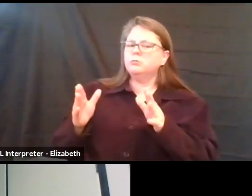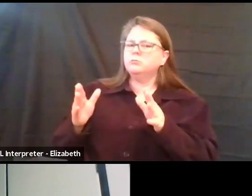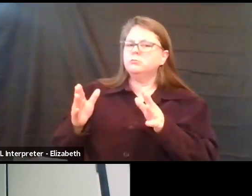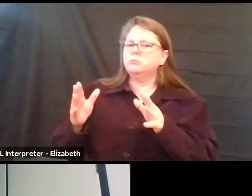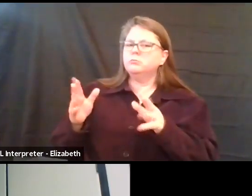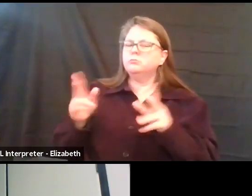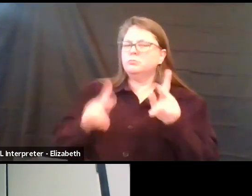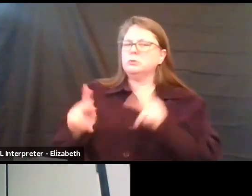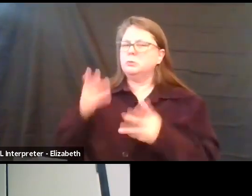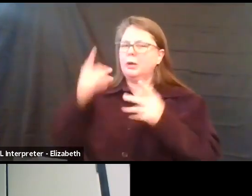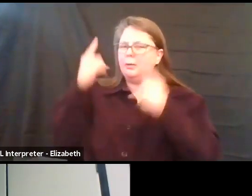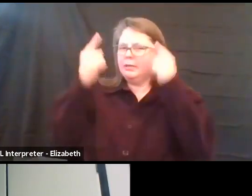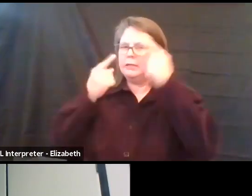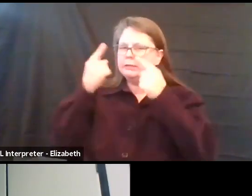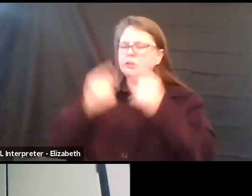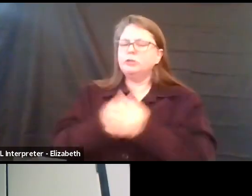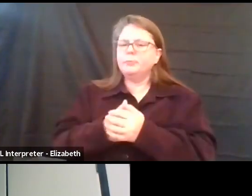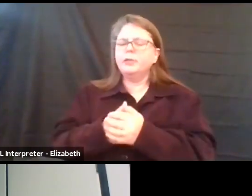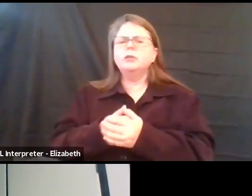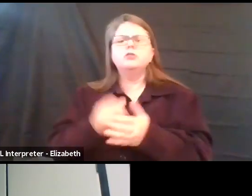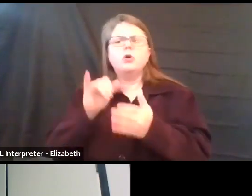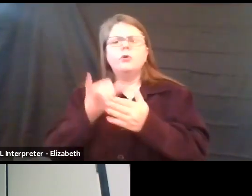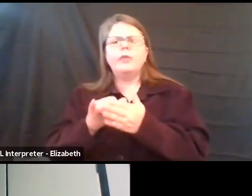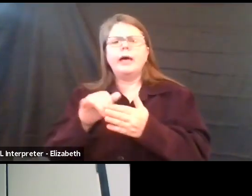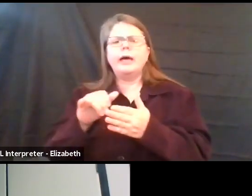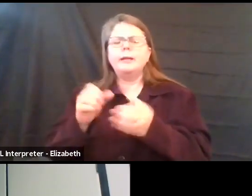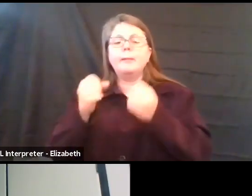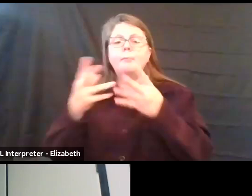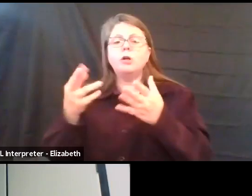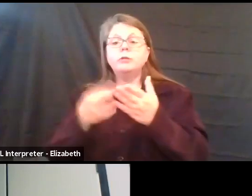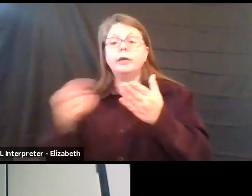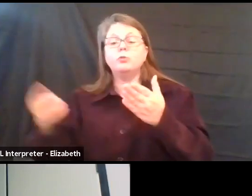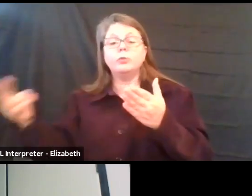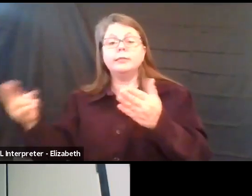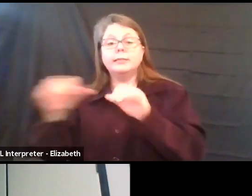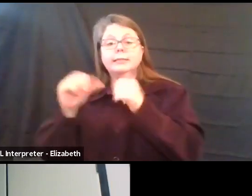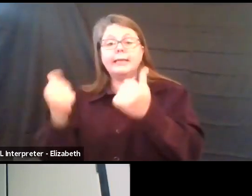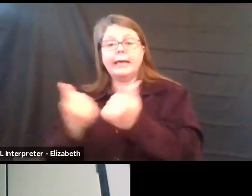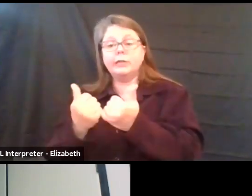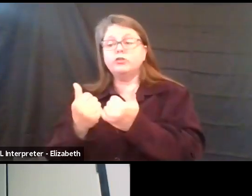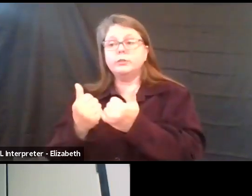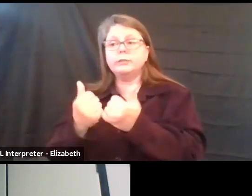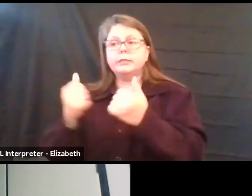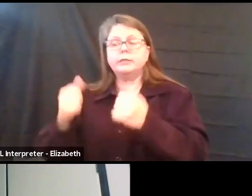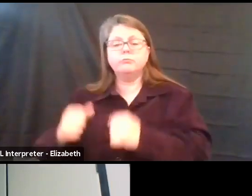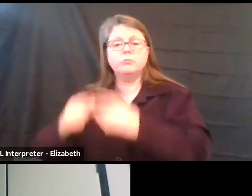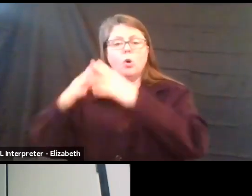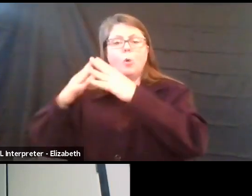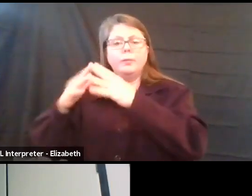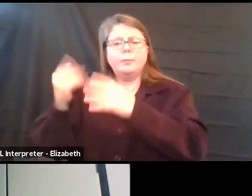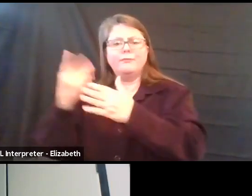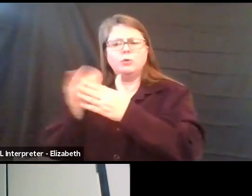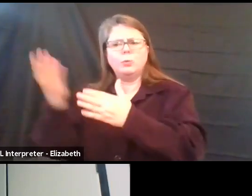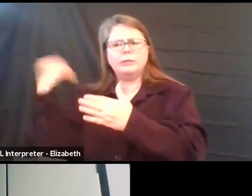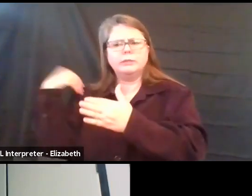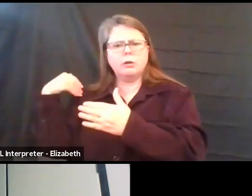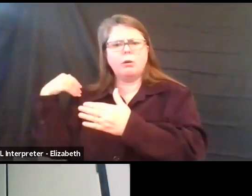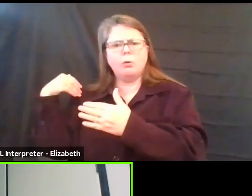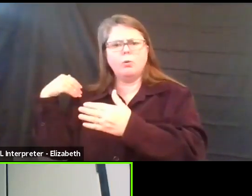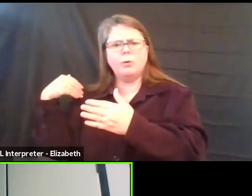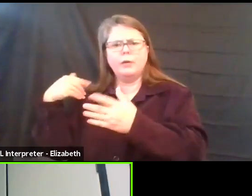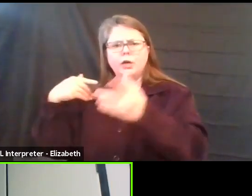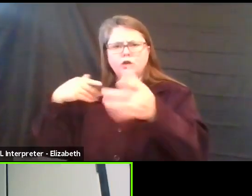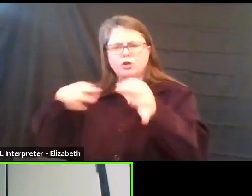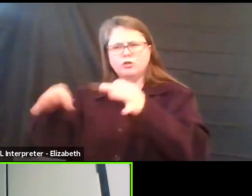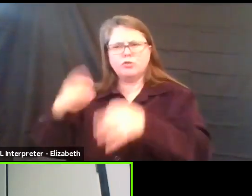opened last week. So the capability that you're describing as opening tomorrow is something a little bit different. It